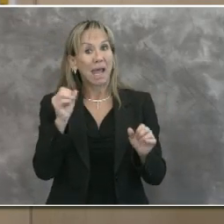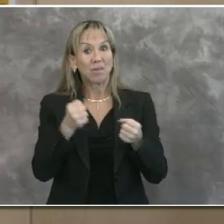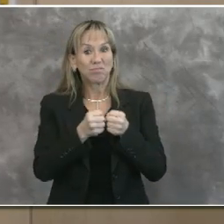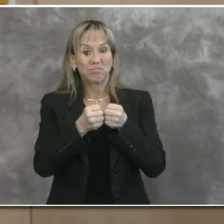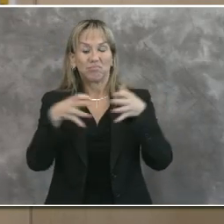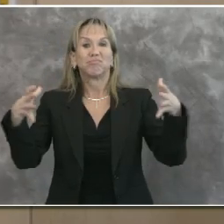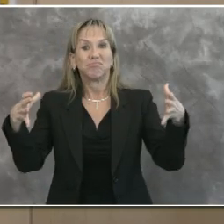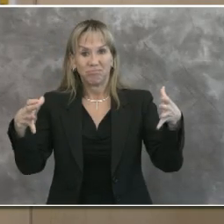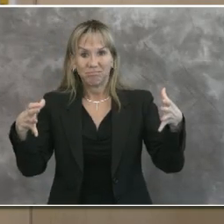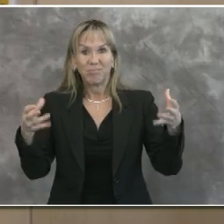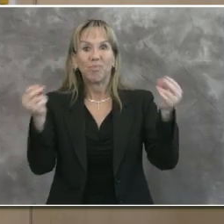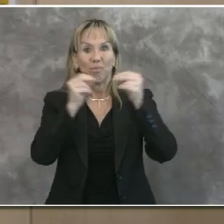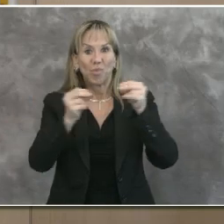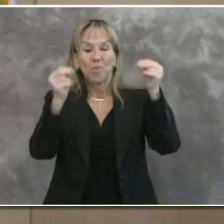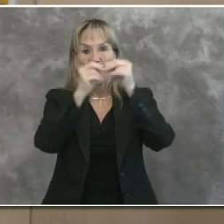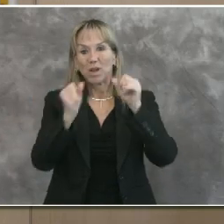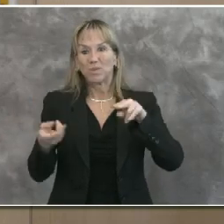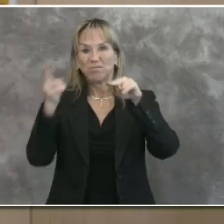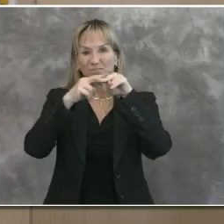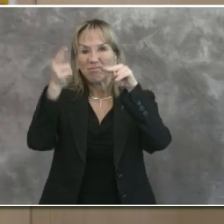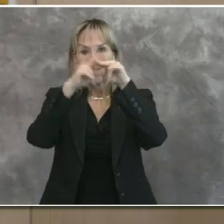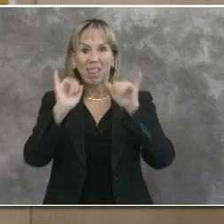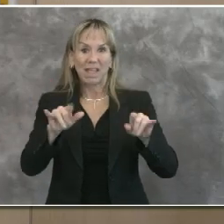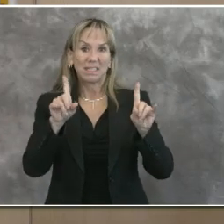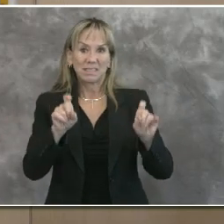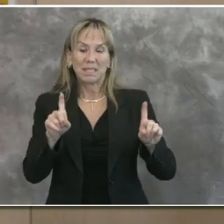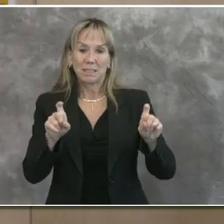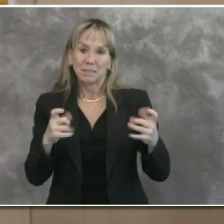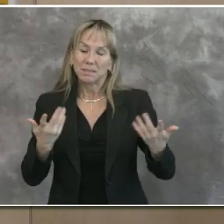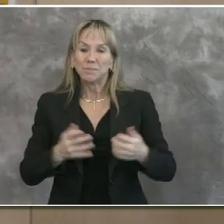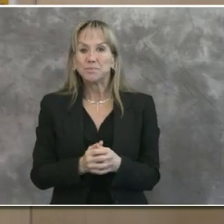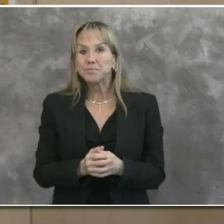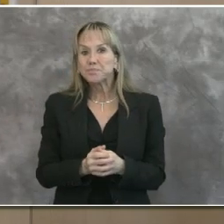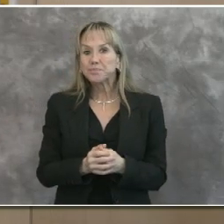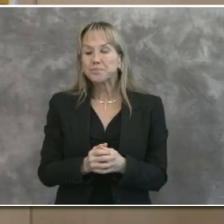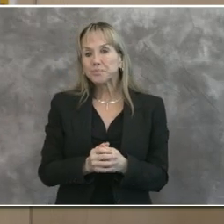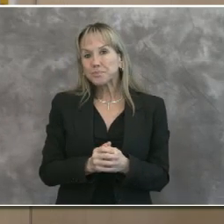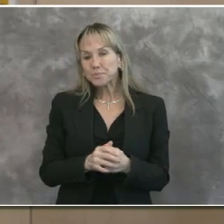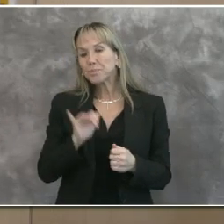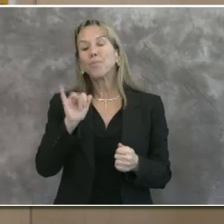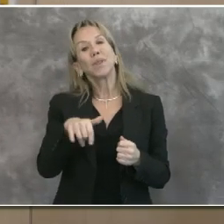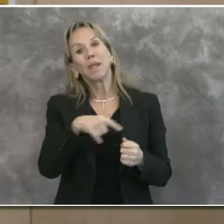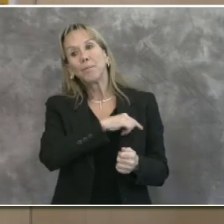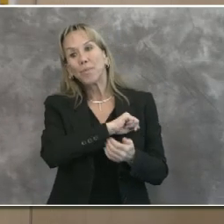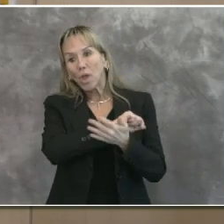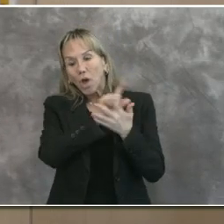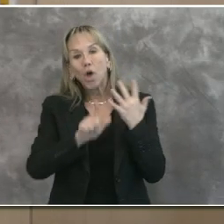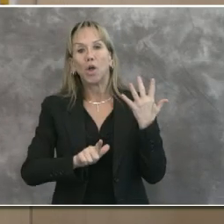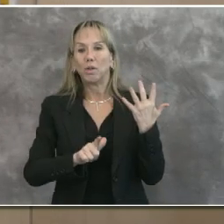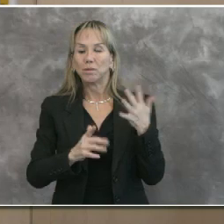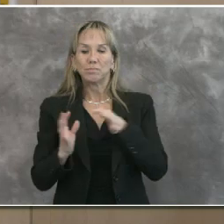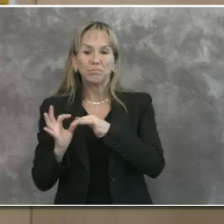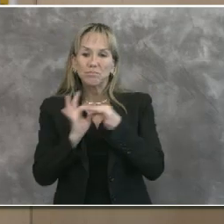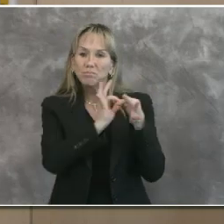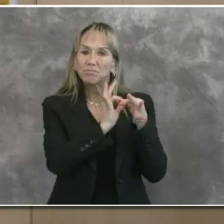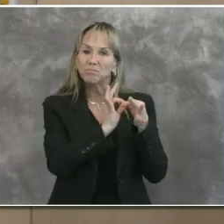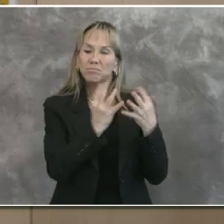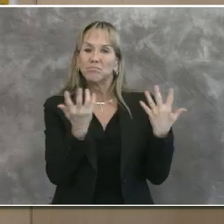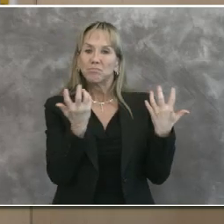expand as we increase our testing capabilities. These elements are all related.